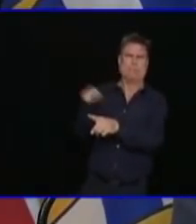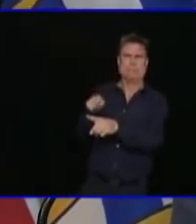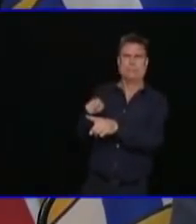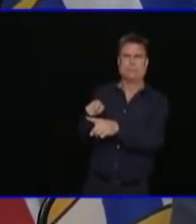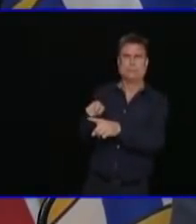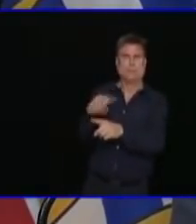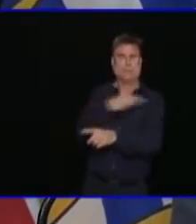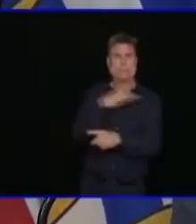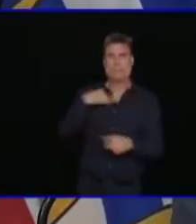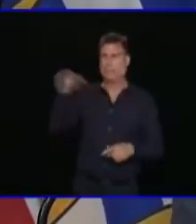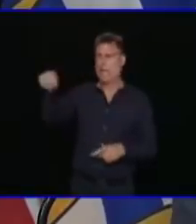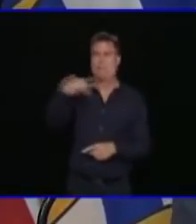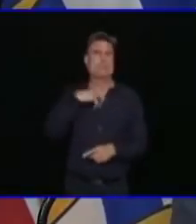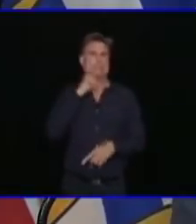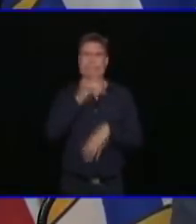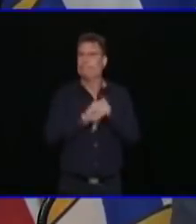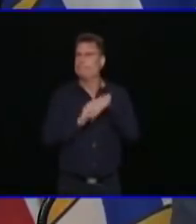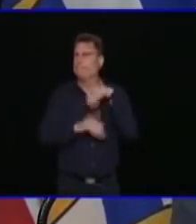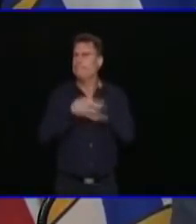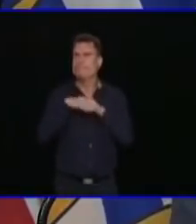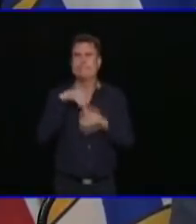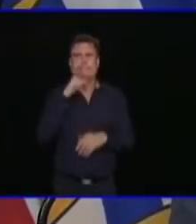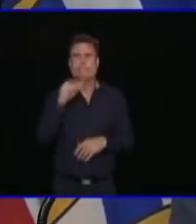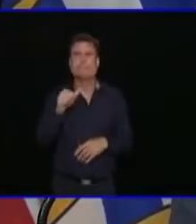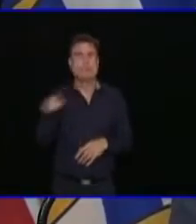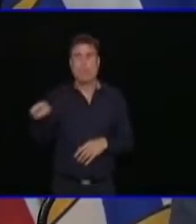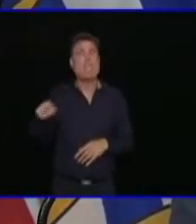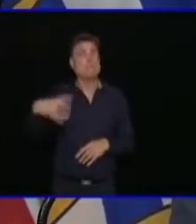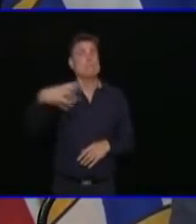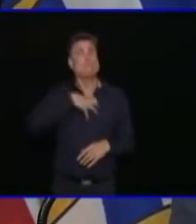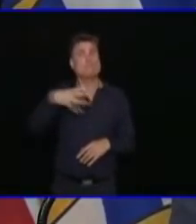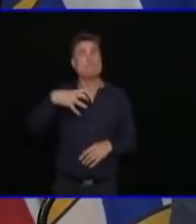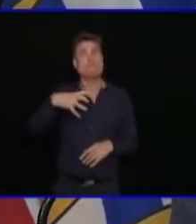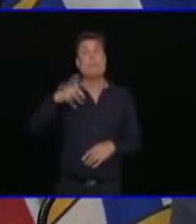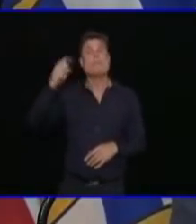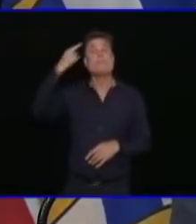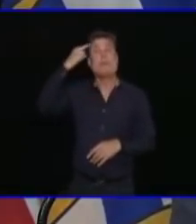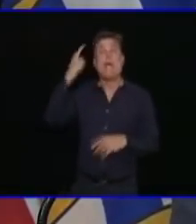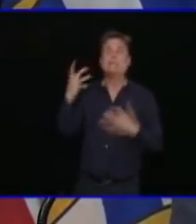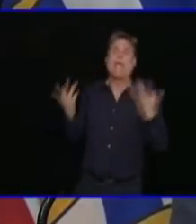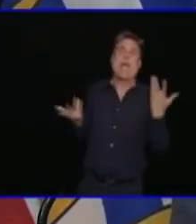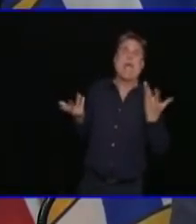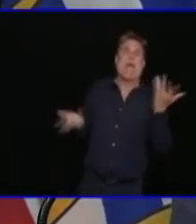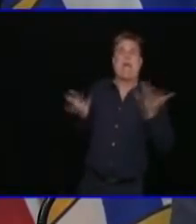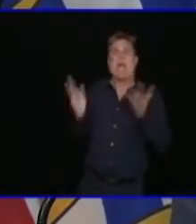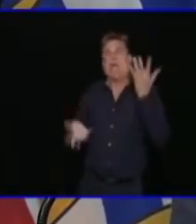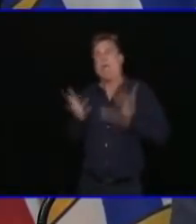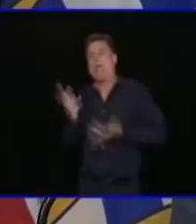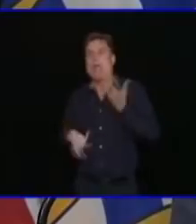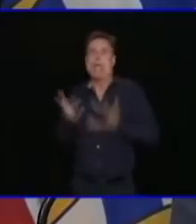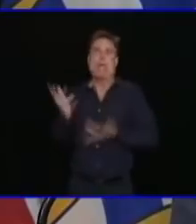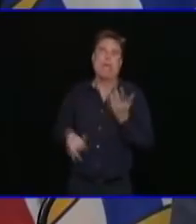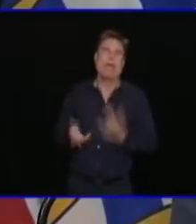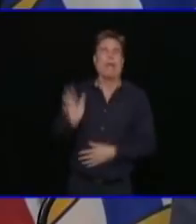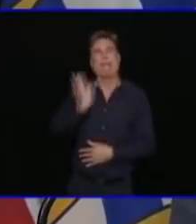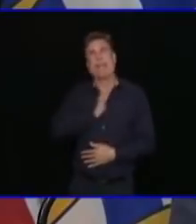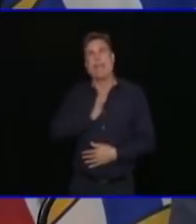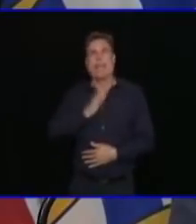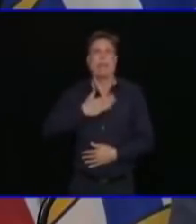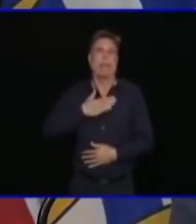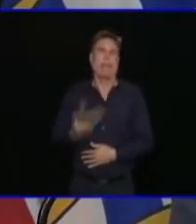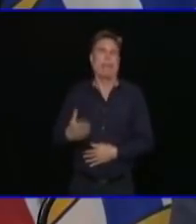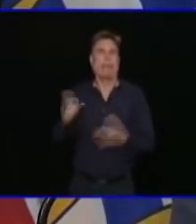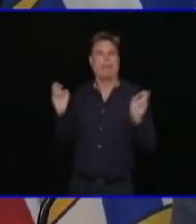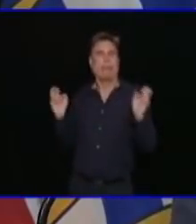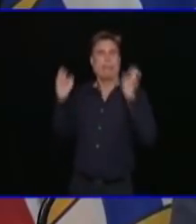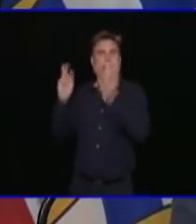making people line up and having a limit on crowds. Are you and anecdotally, people on Twitter, when I put that out there, are saying that's happening at other stores now, just in the last